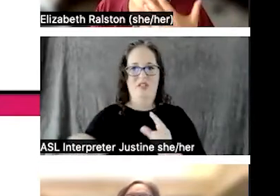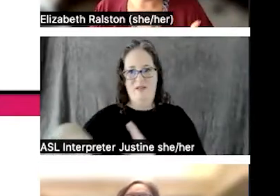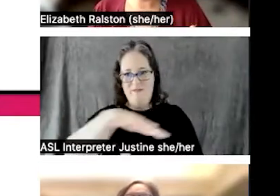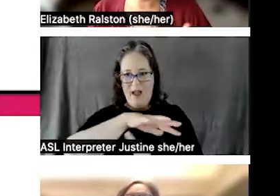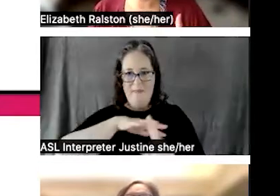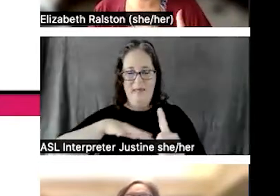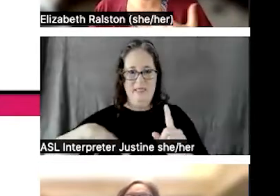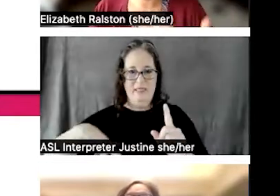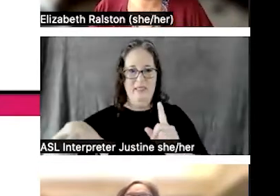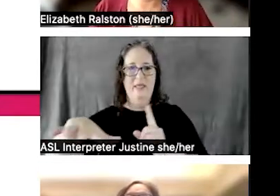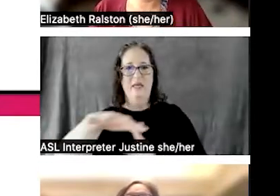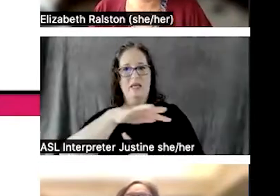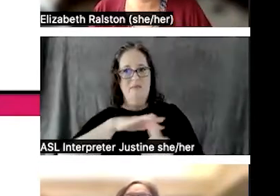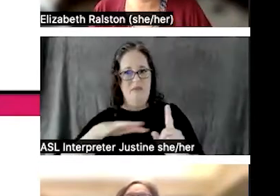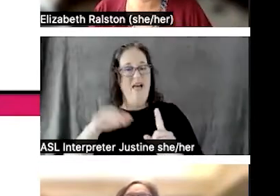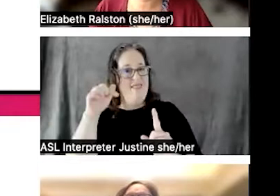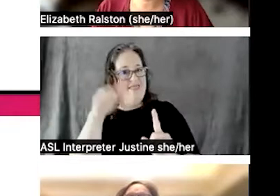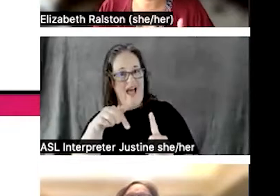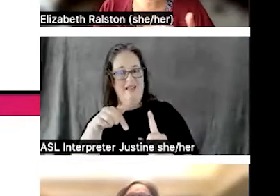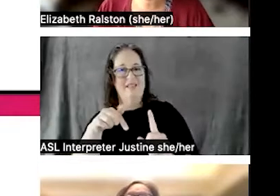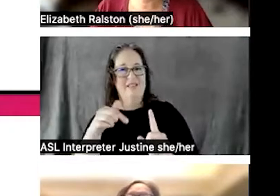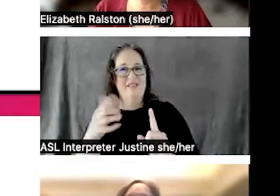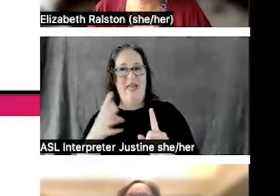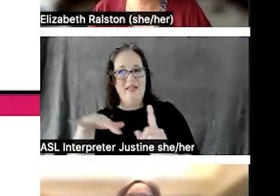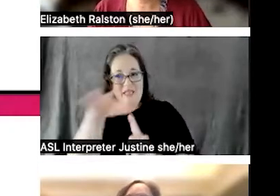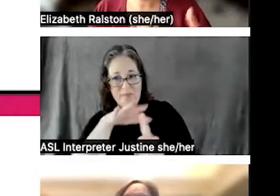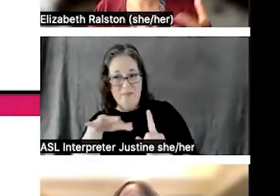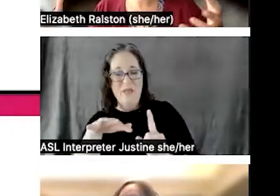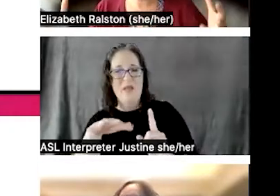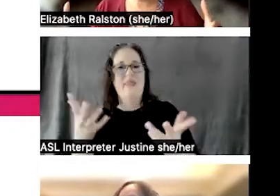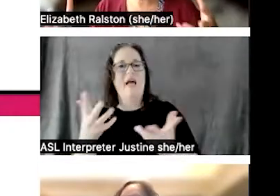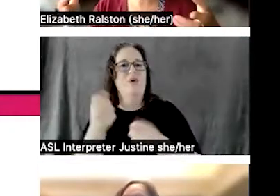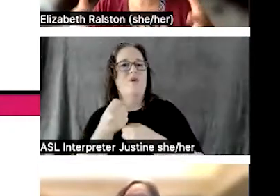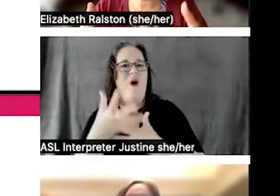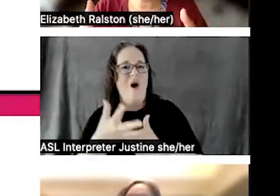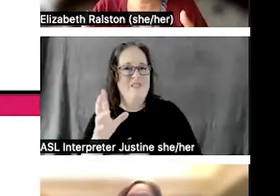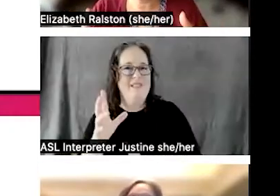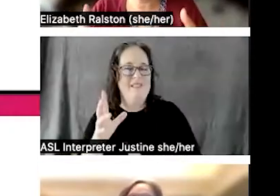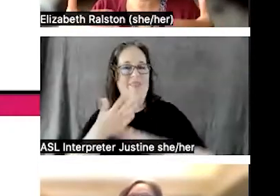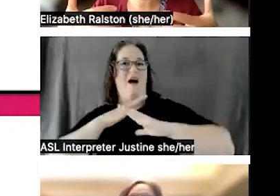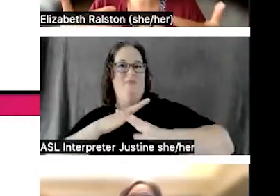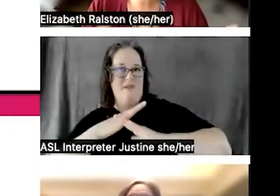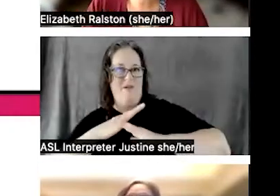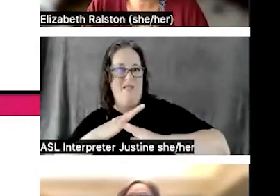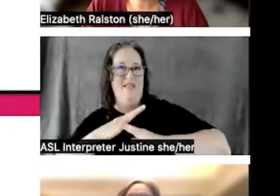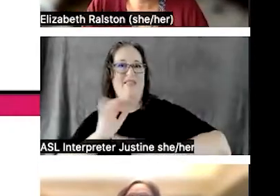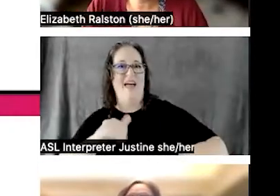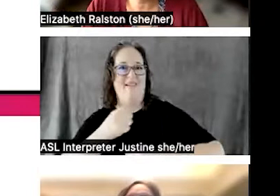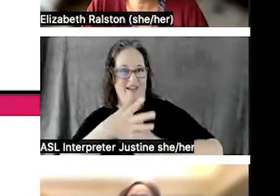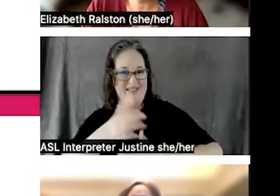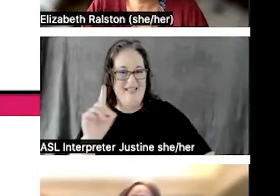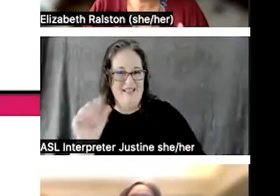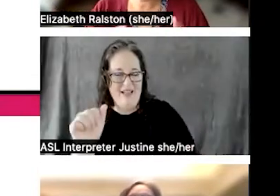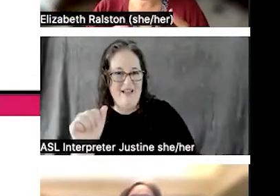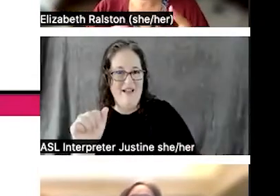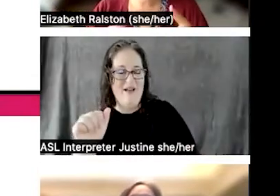the environment is disabling for people. Think about education. People go into a classroom, and the classroom is not